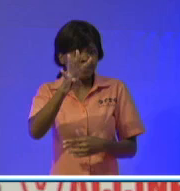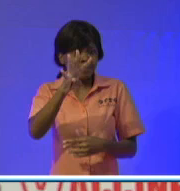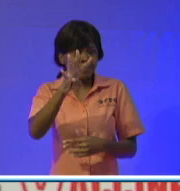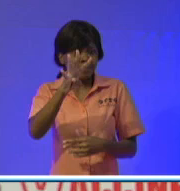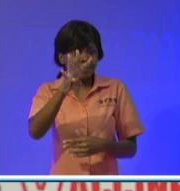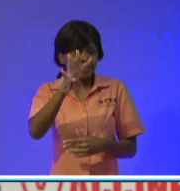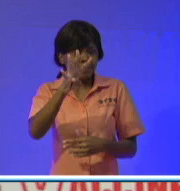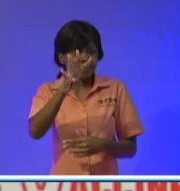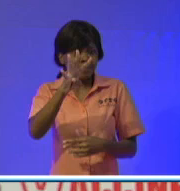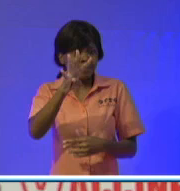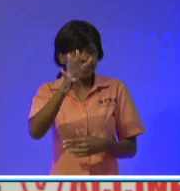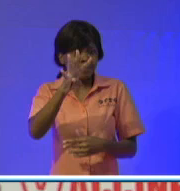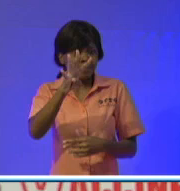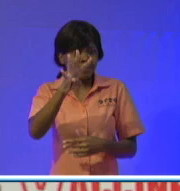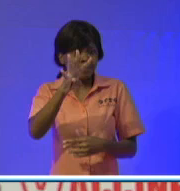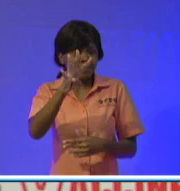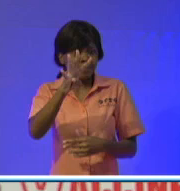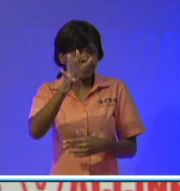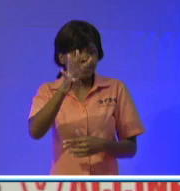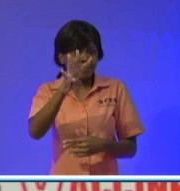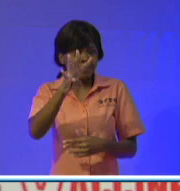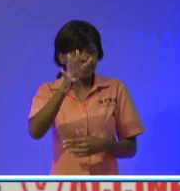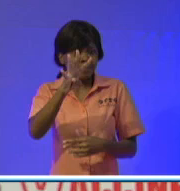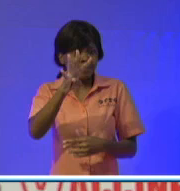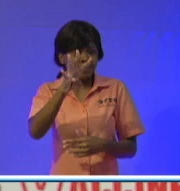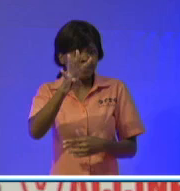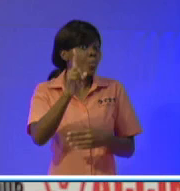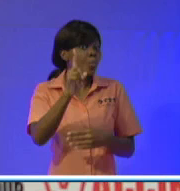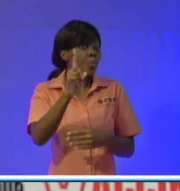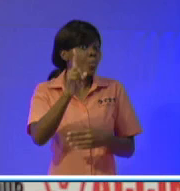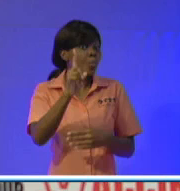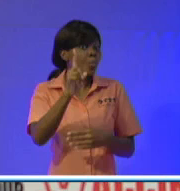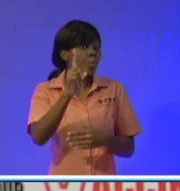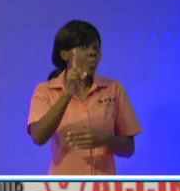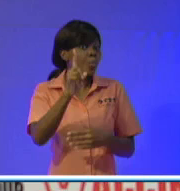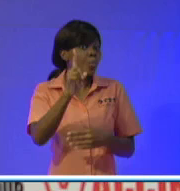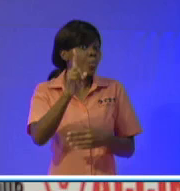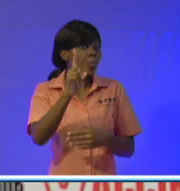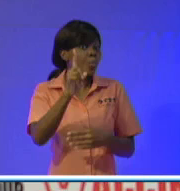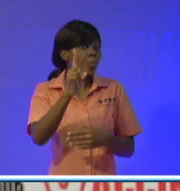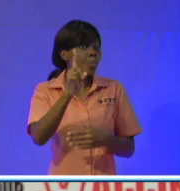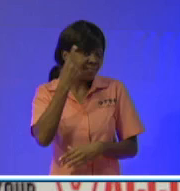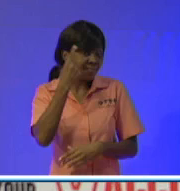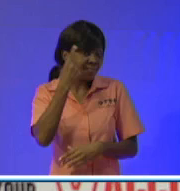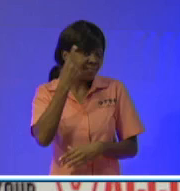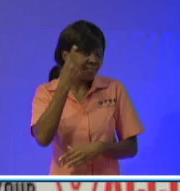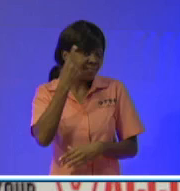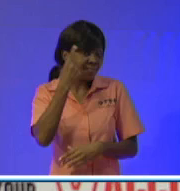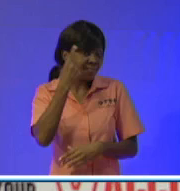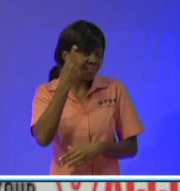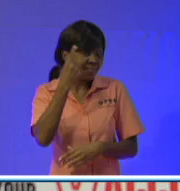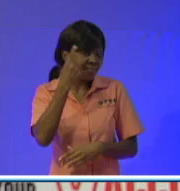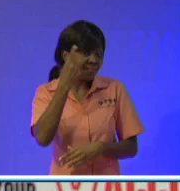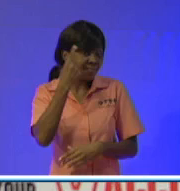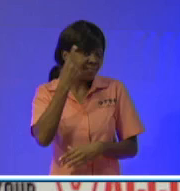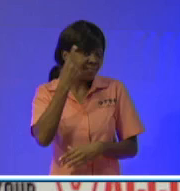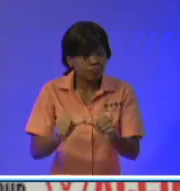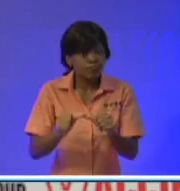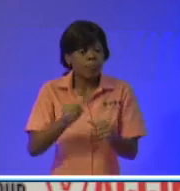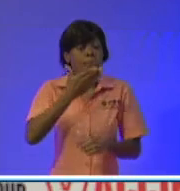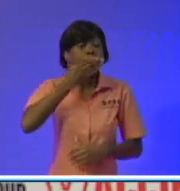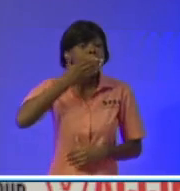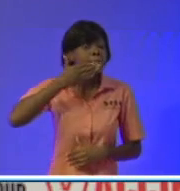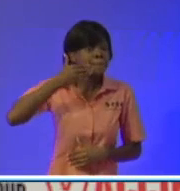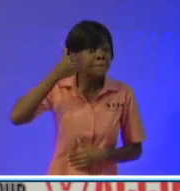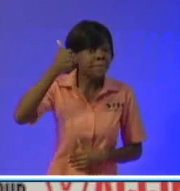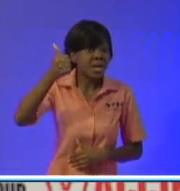From 188, and almost doubling. What that means is that we could step